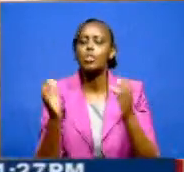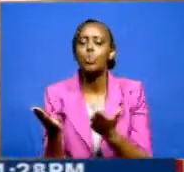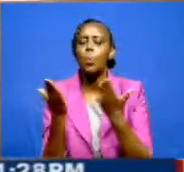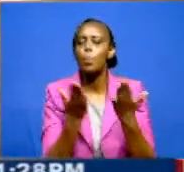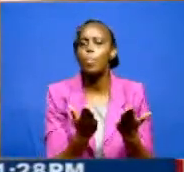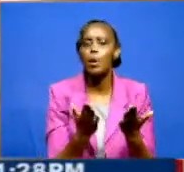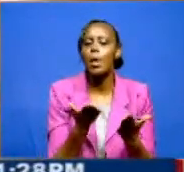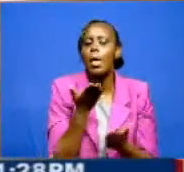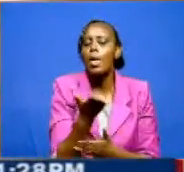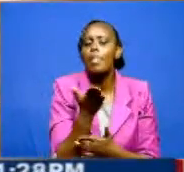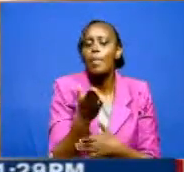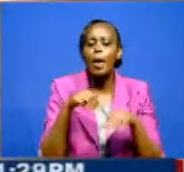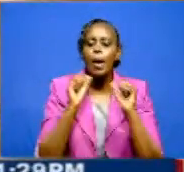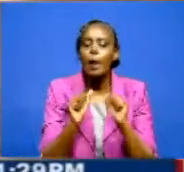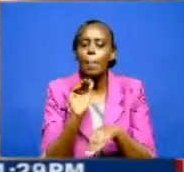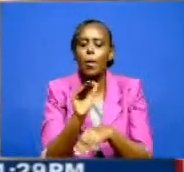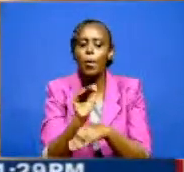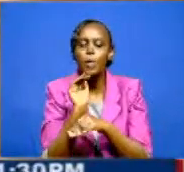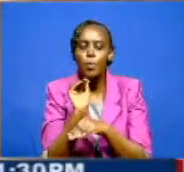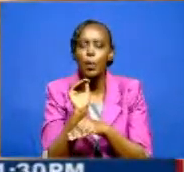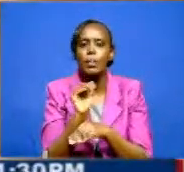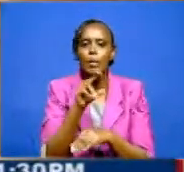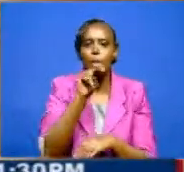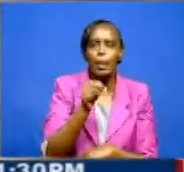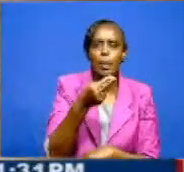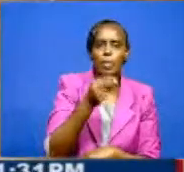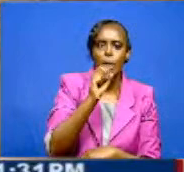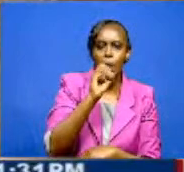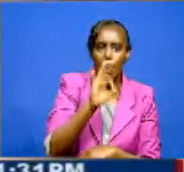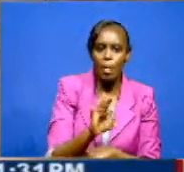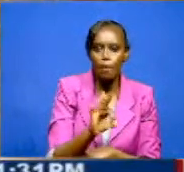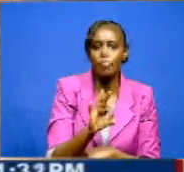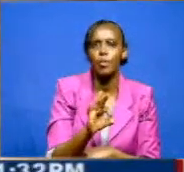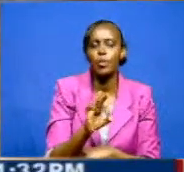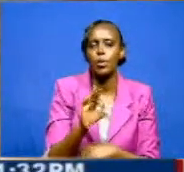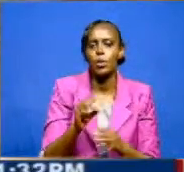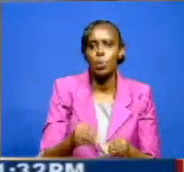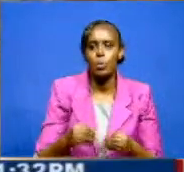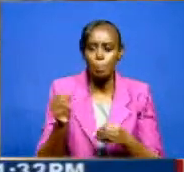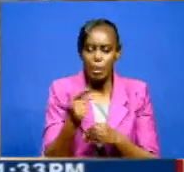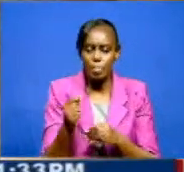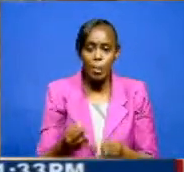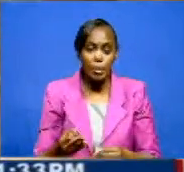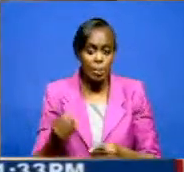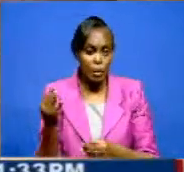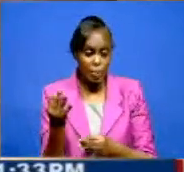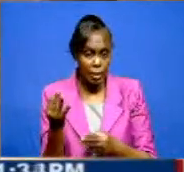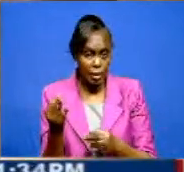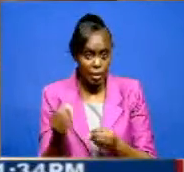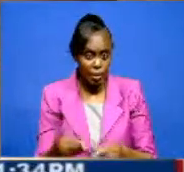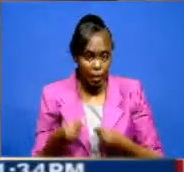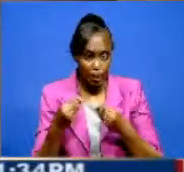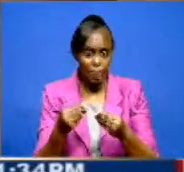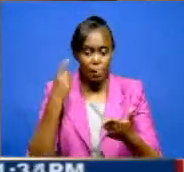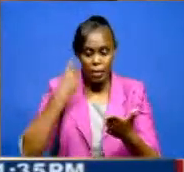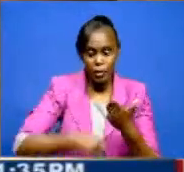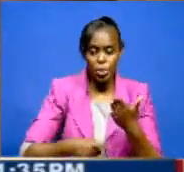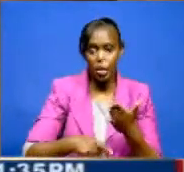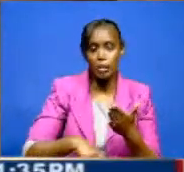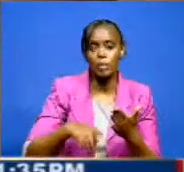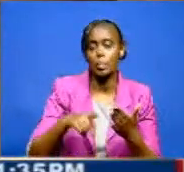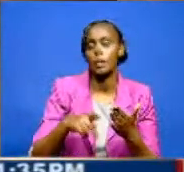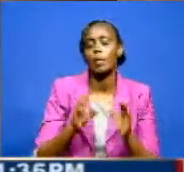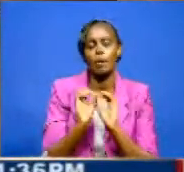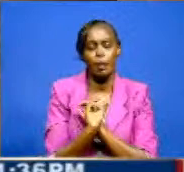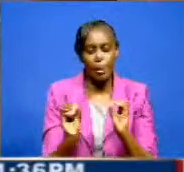we were able to request NHIF to give a moratorium of about 3 months without charging any penalties